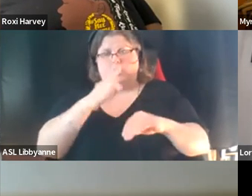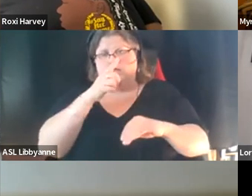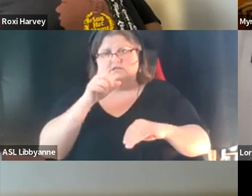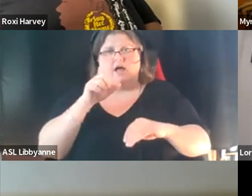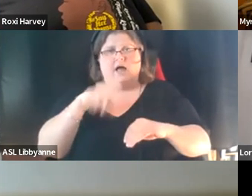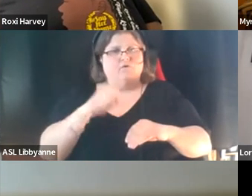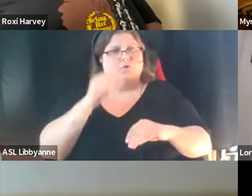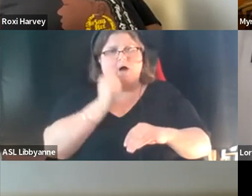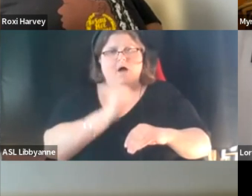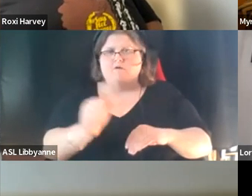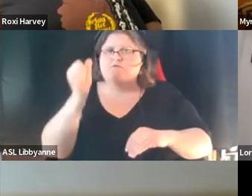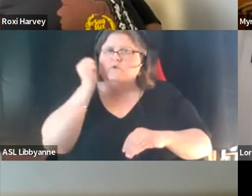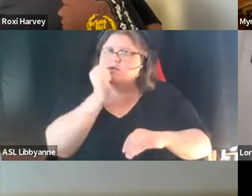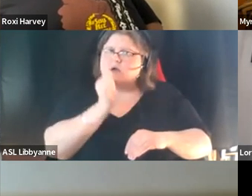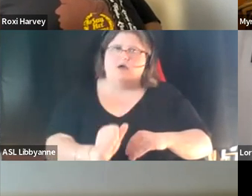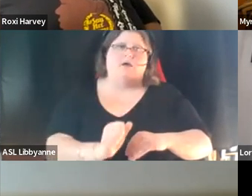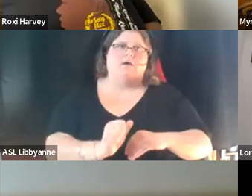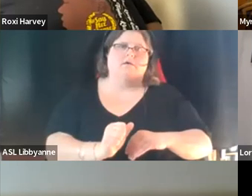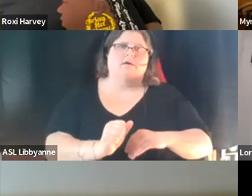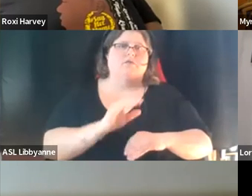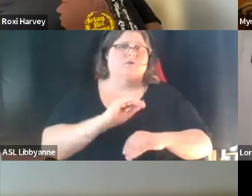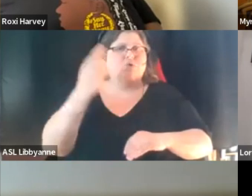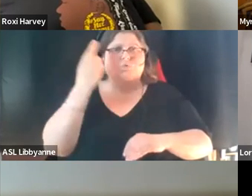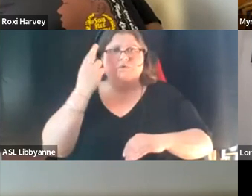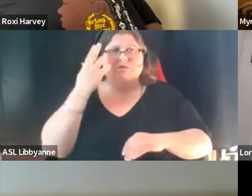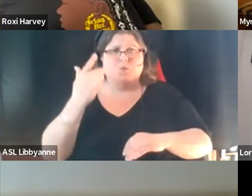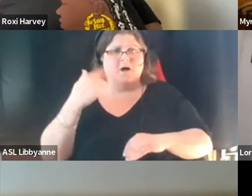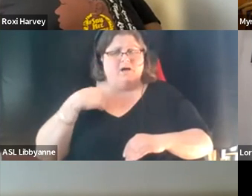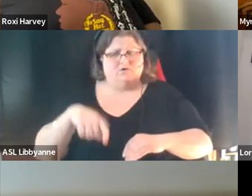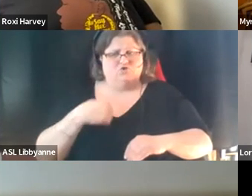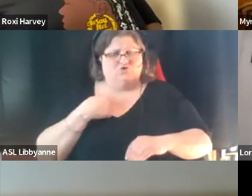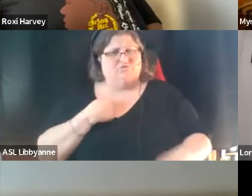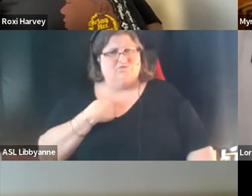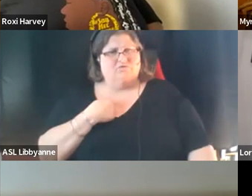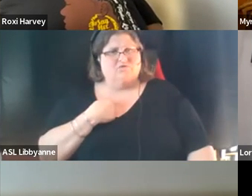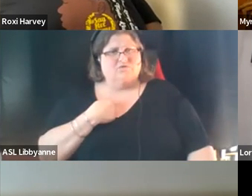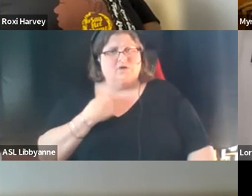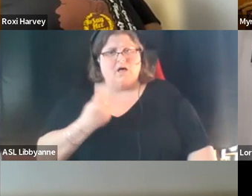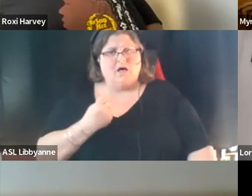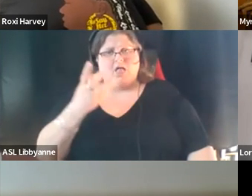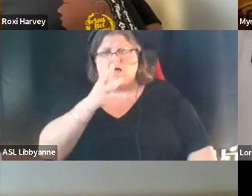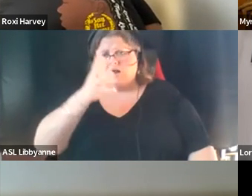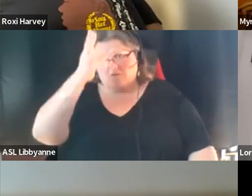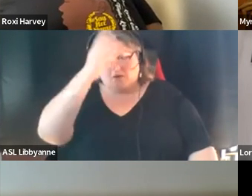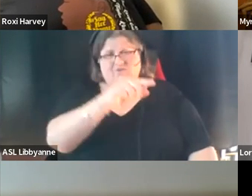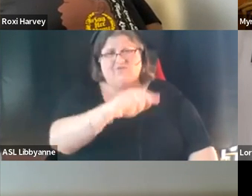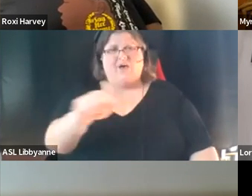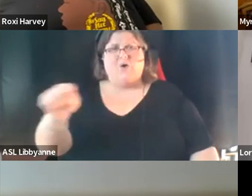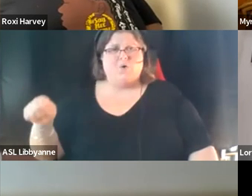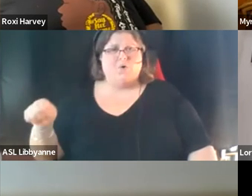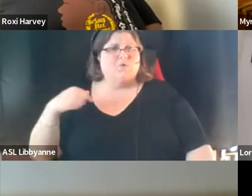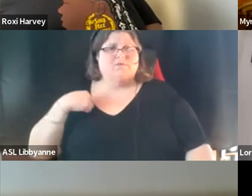every day. And there shouldn't be no reason why I should have to do that. And there's a lot of parents out there who aren't able